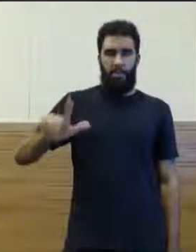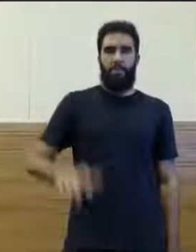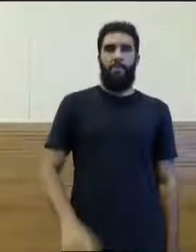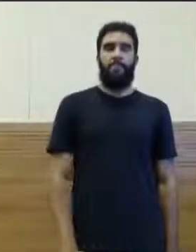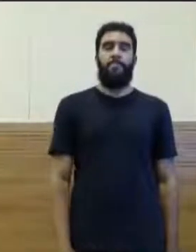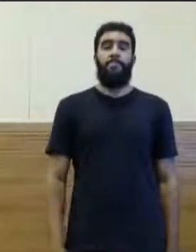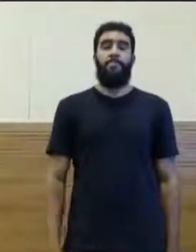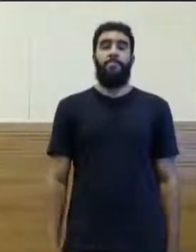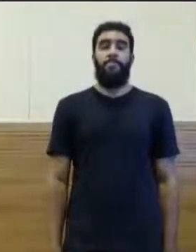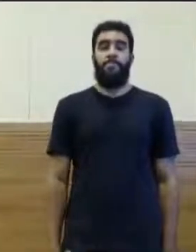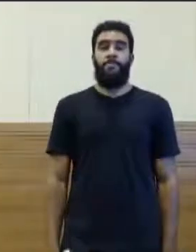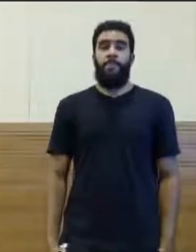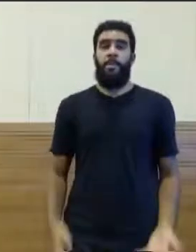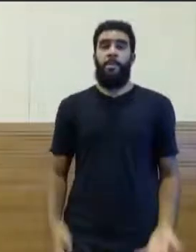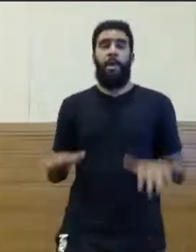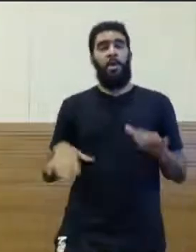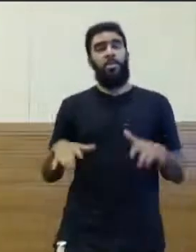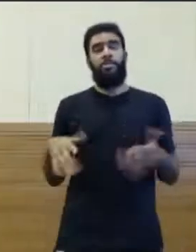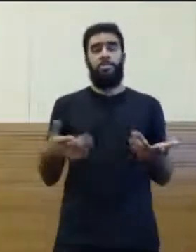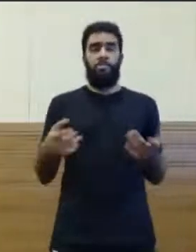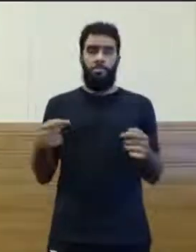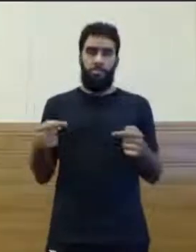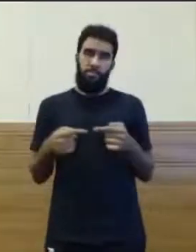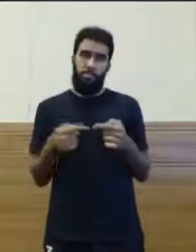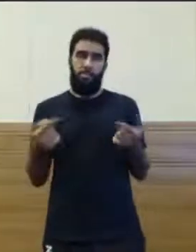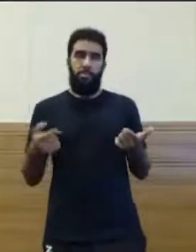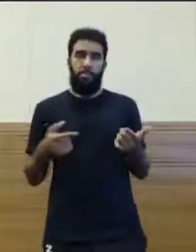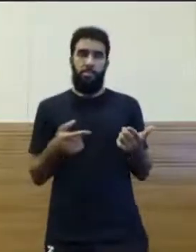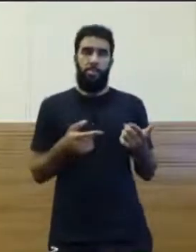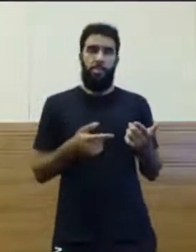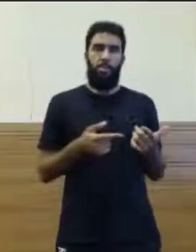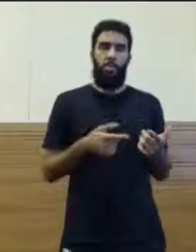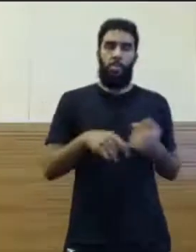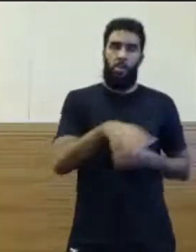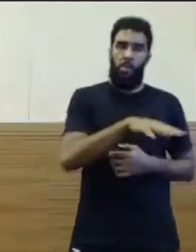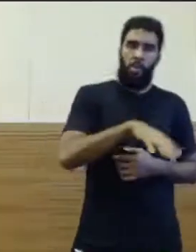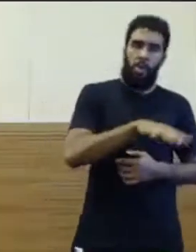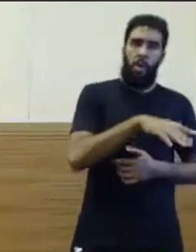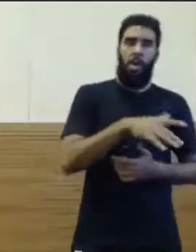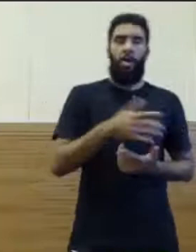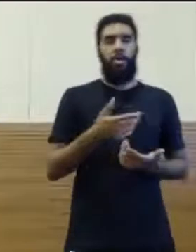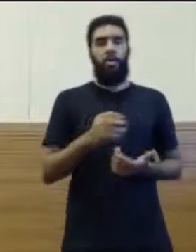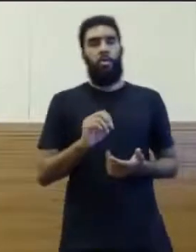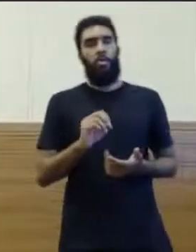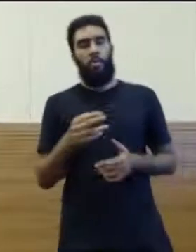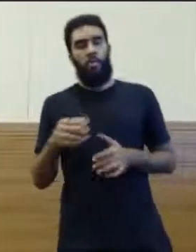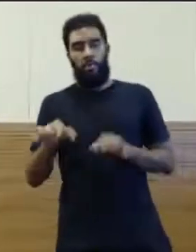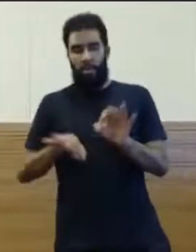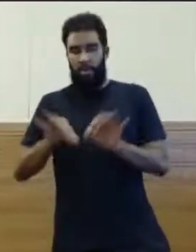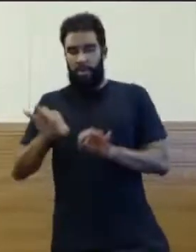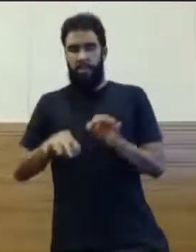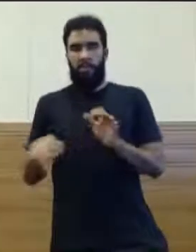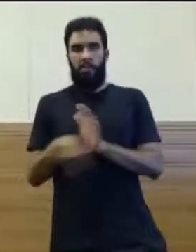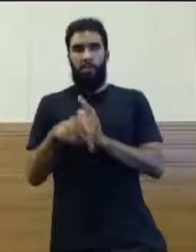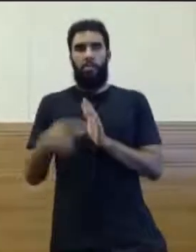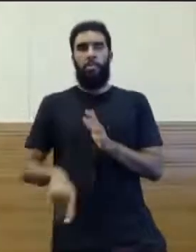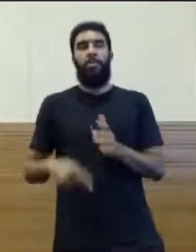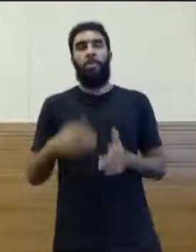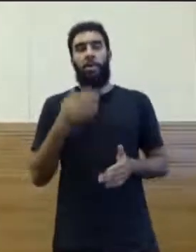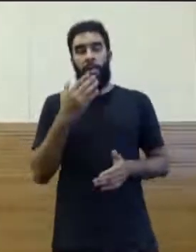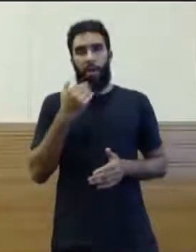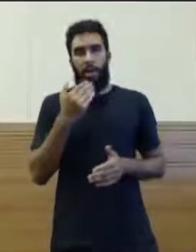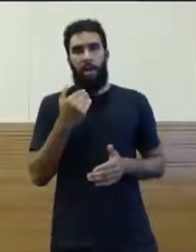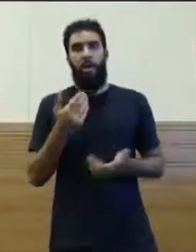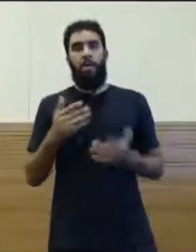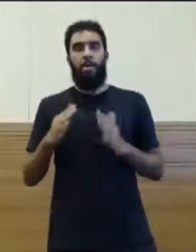packages. Sometimes we talk about it has to do with commerce, homemade. One talks